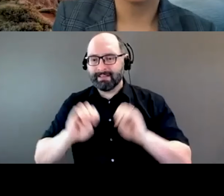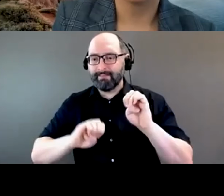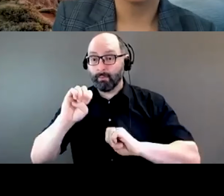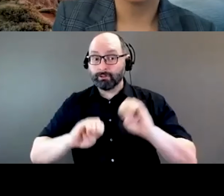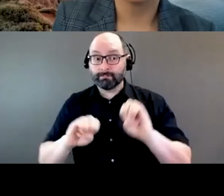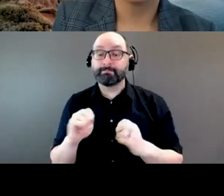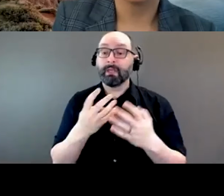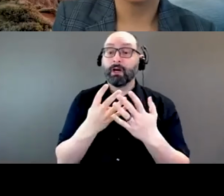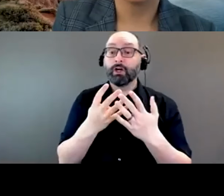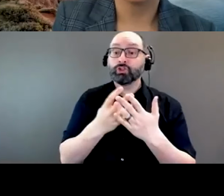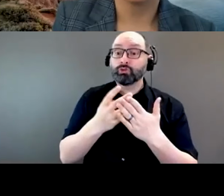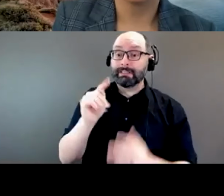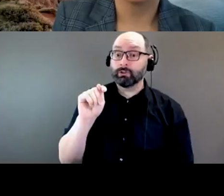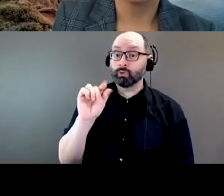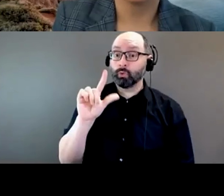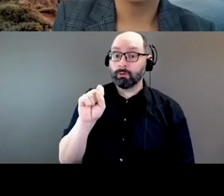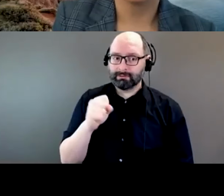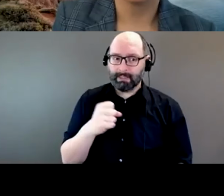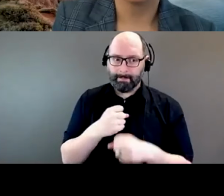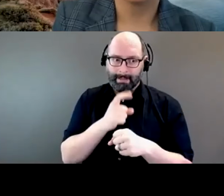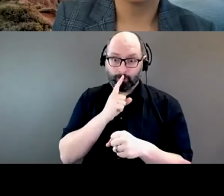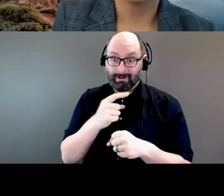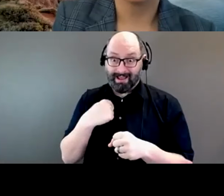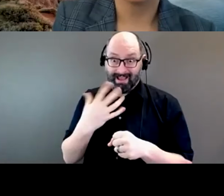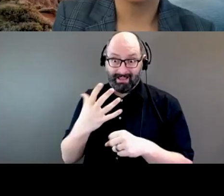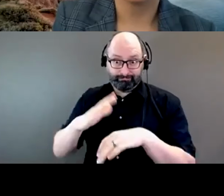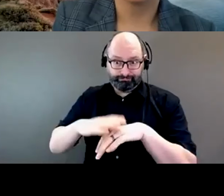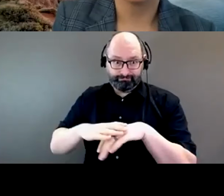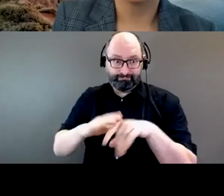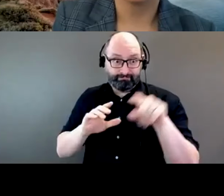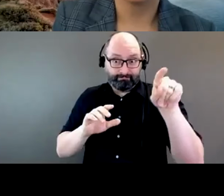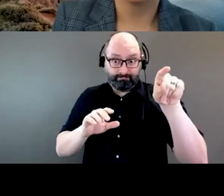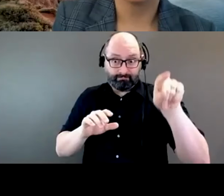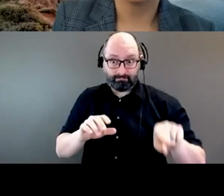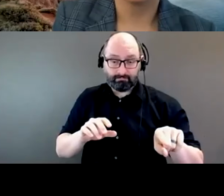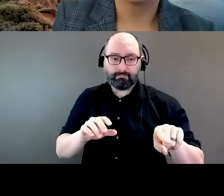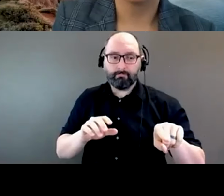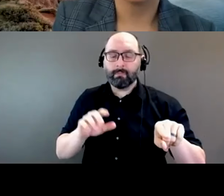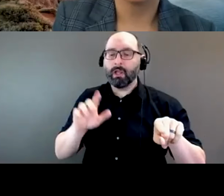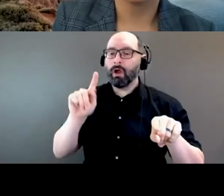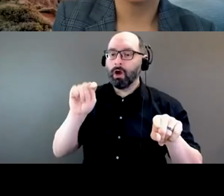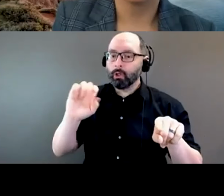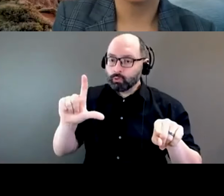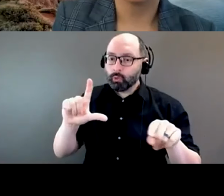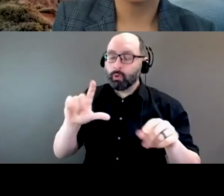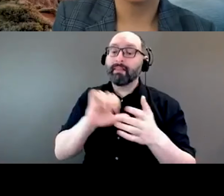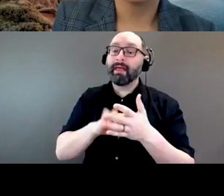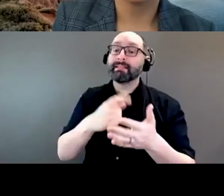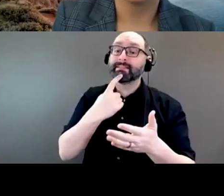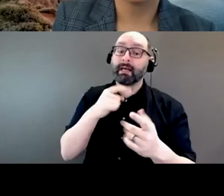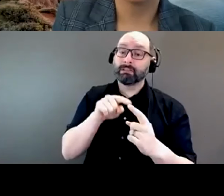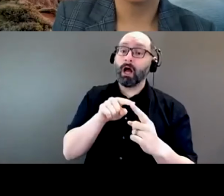tools, I want to make sure that I say that these are basically a tool that tells us what is normal from